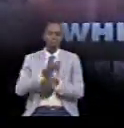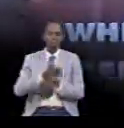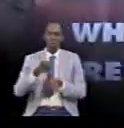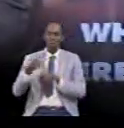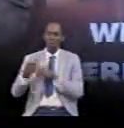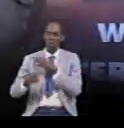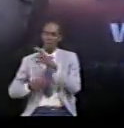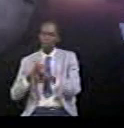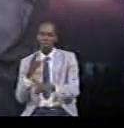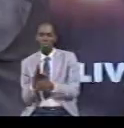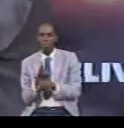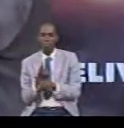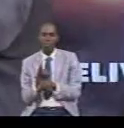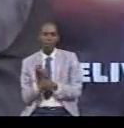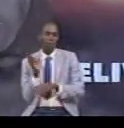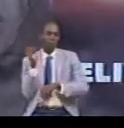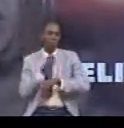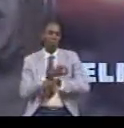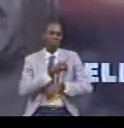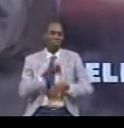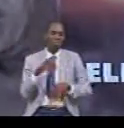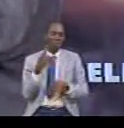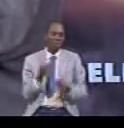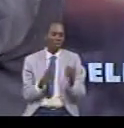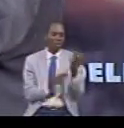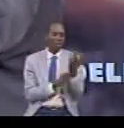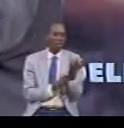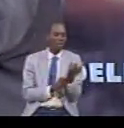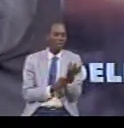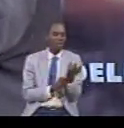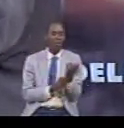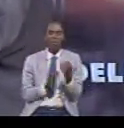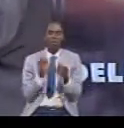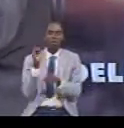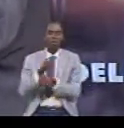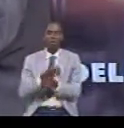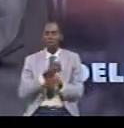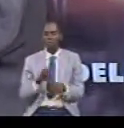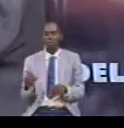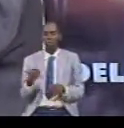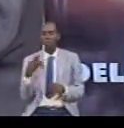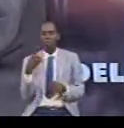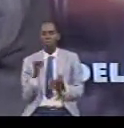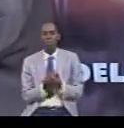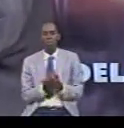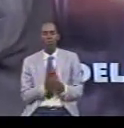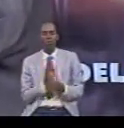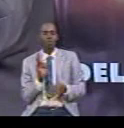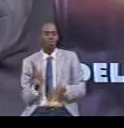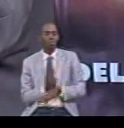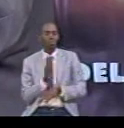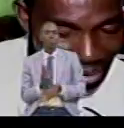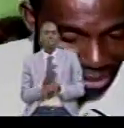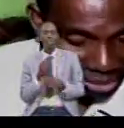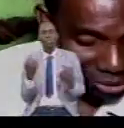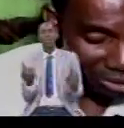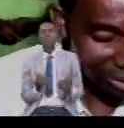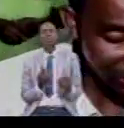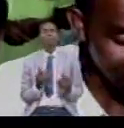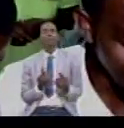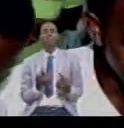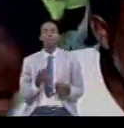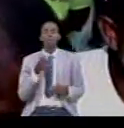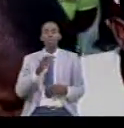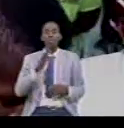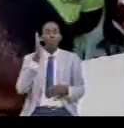world, overcoming the flesh, overcoming habitual sinning. You will not